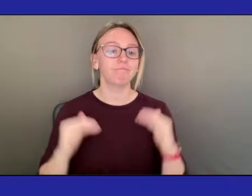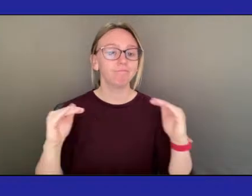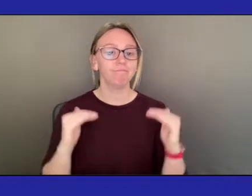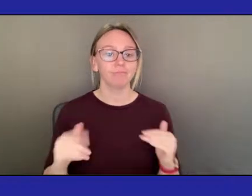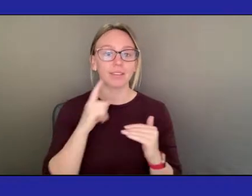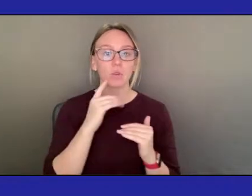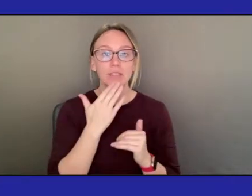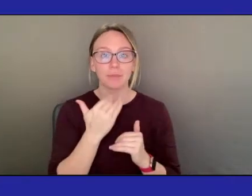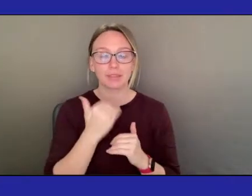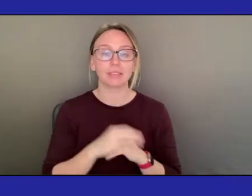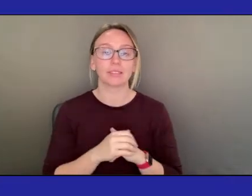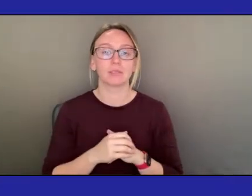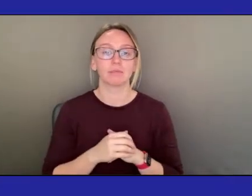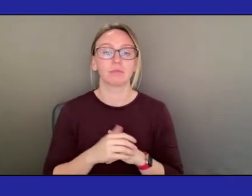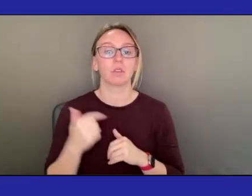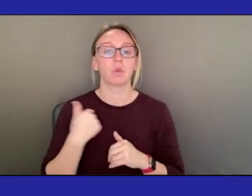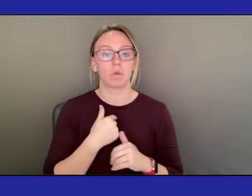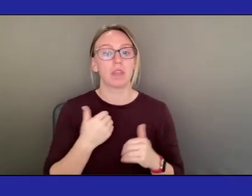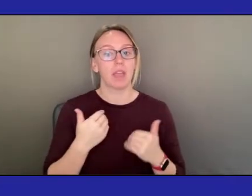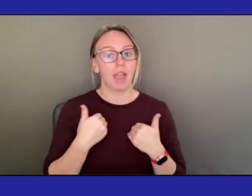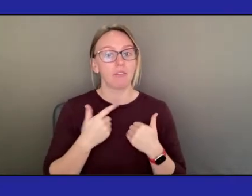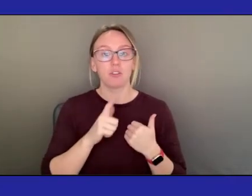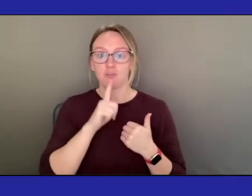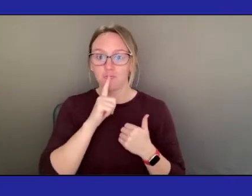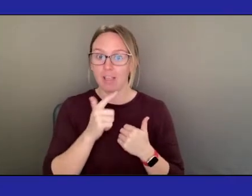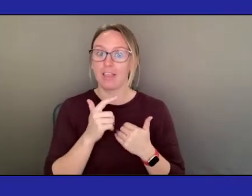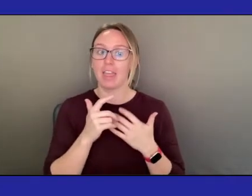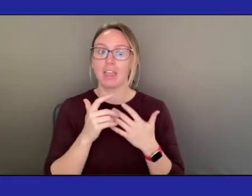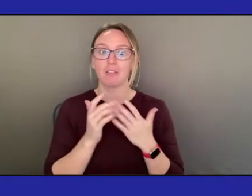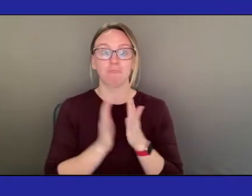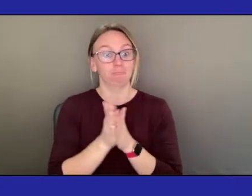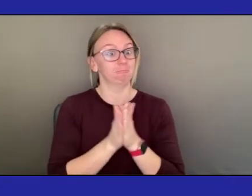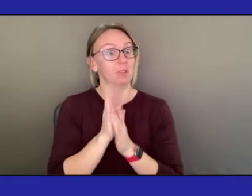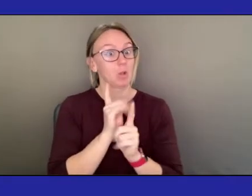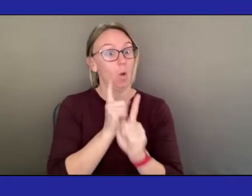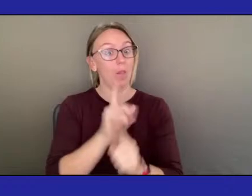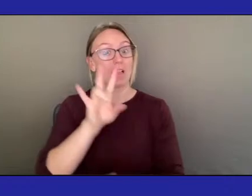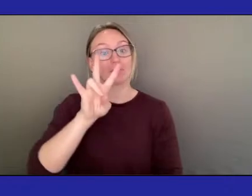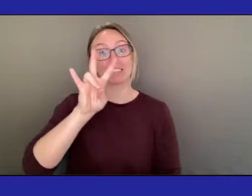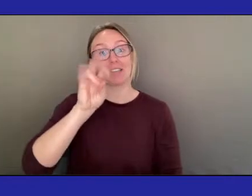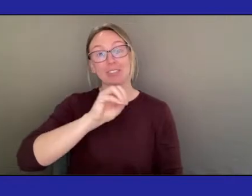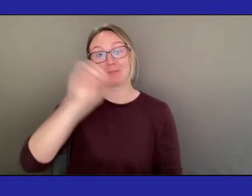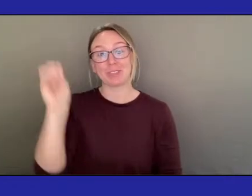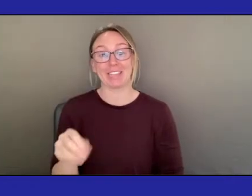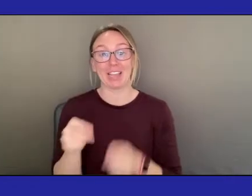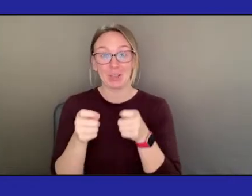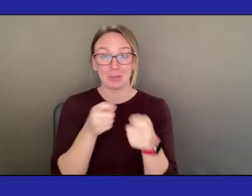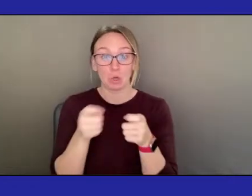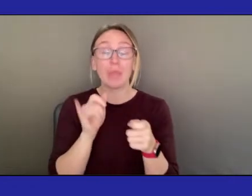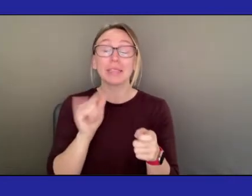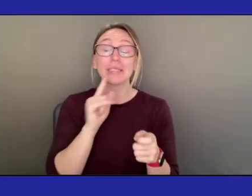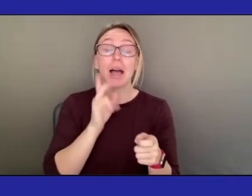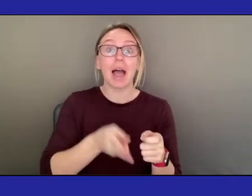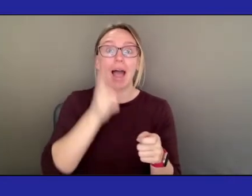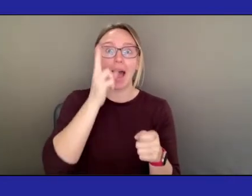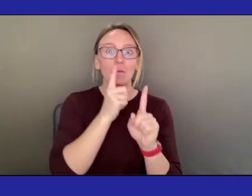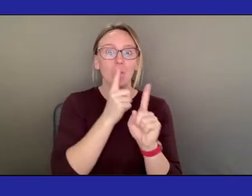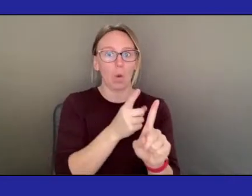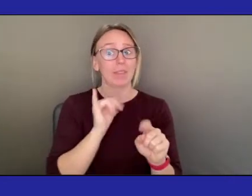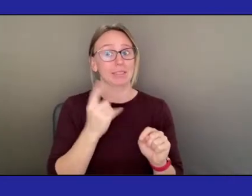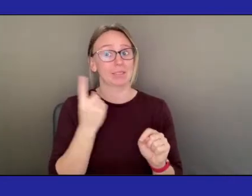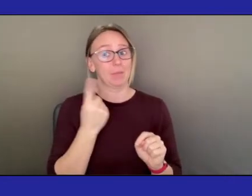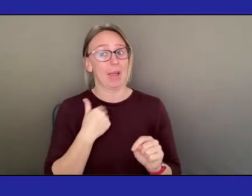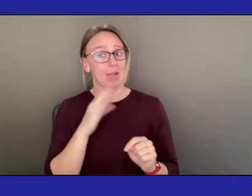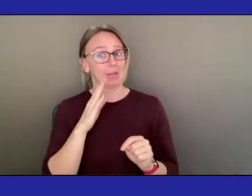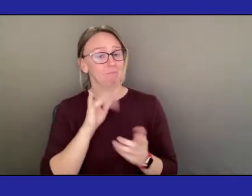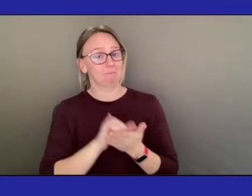we have a really audacious goal of 70% control, which is really high and something that I never thought we would even